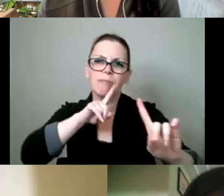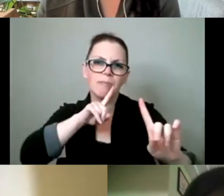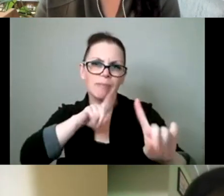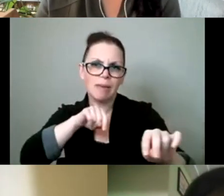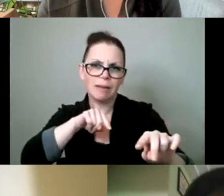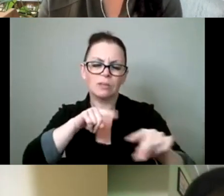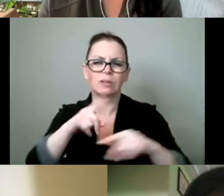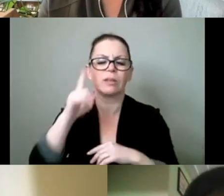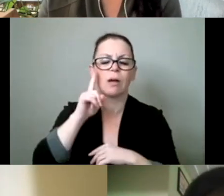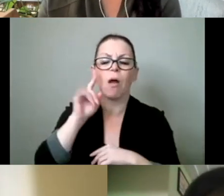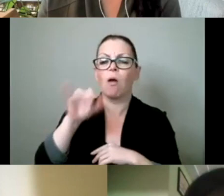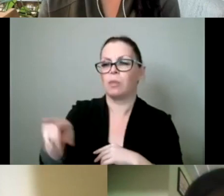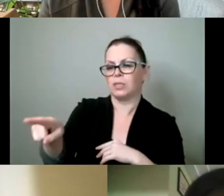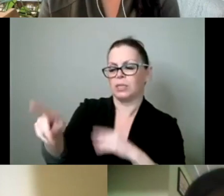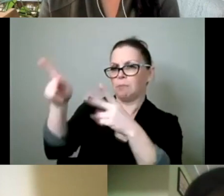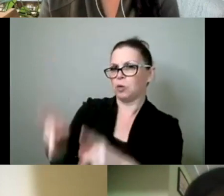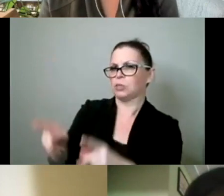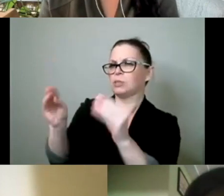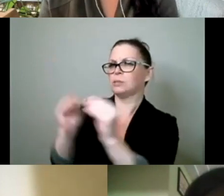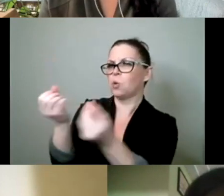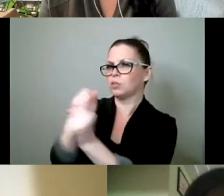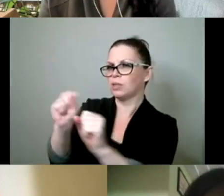safer bet than this person.